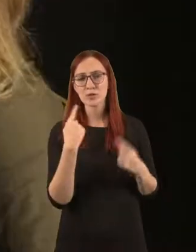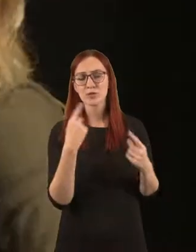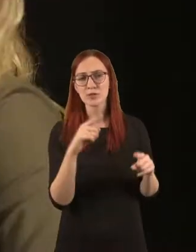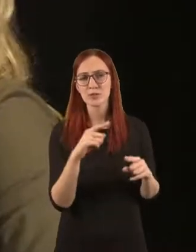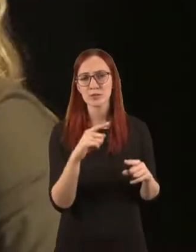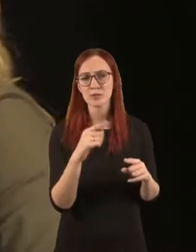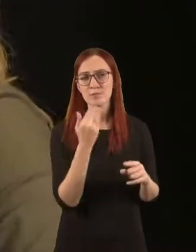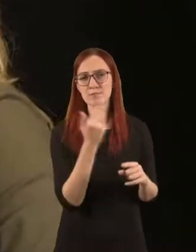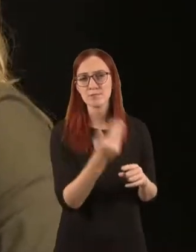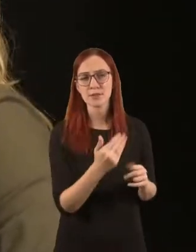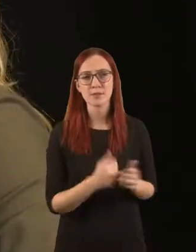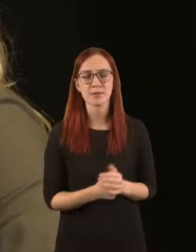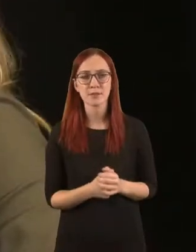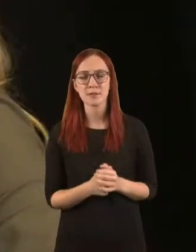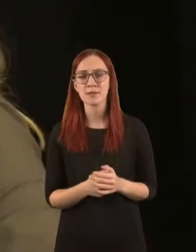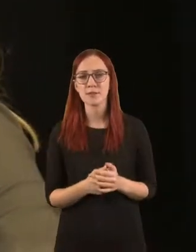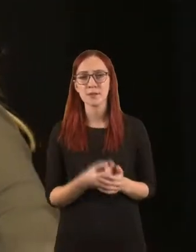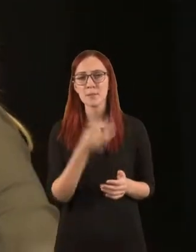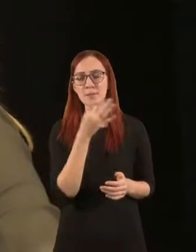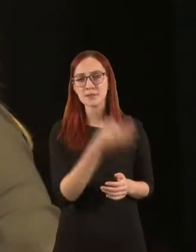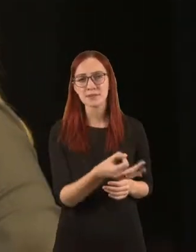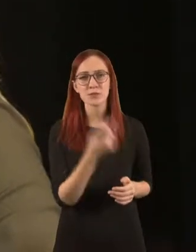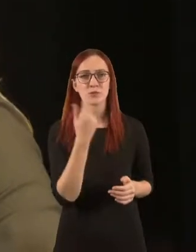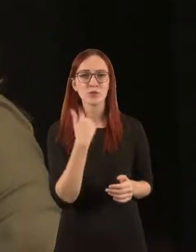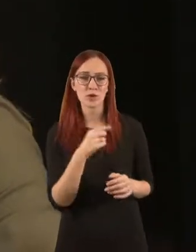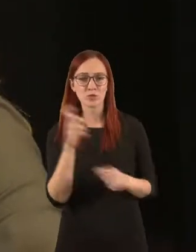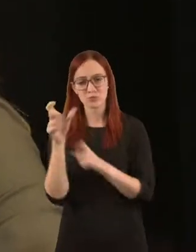May I first respond